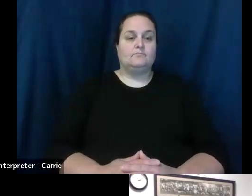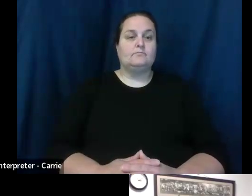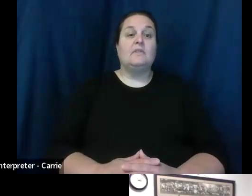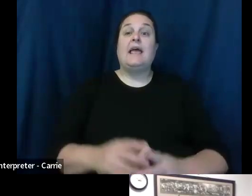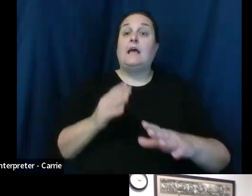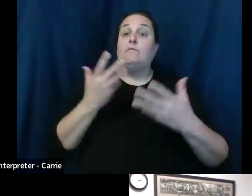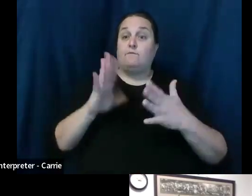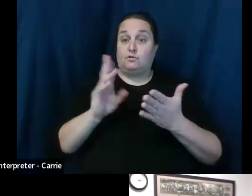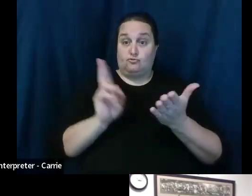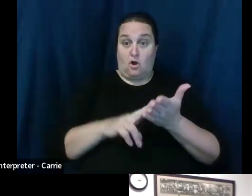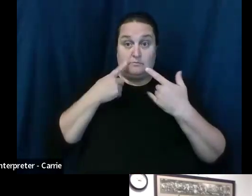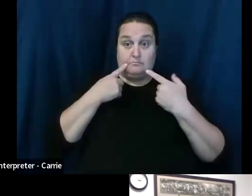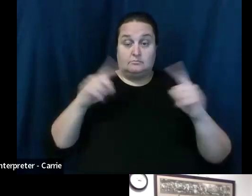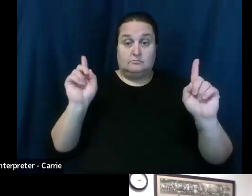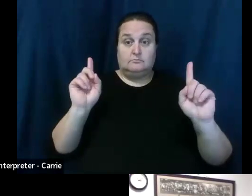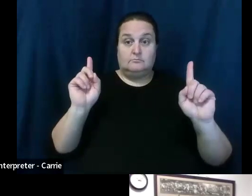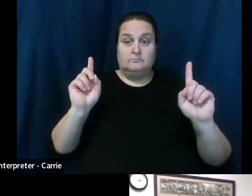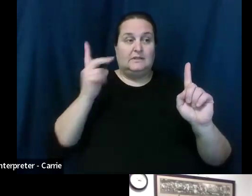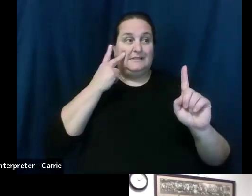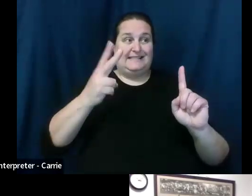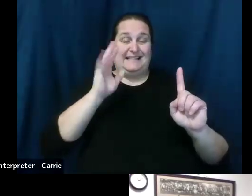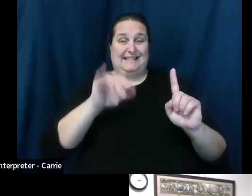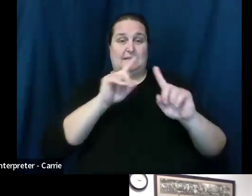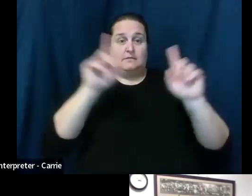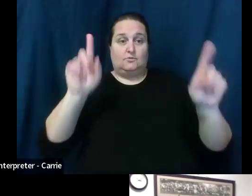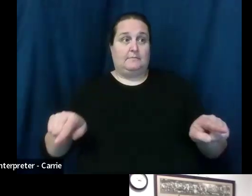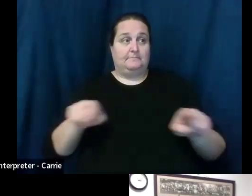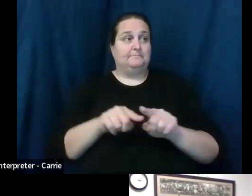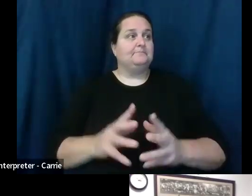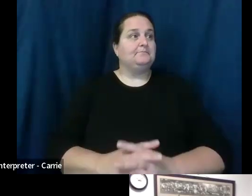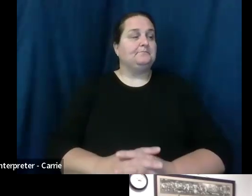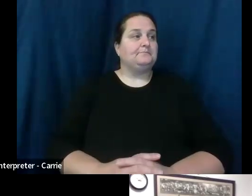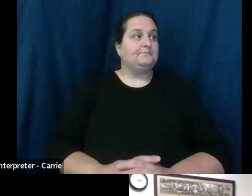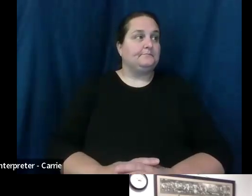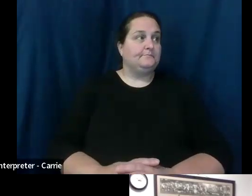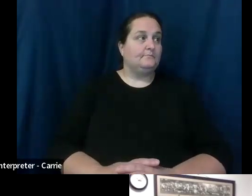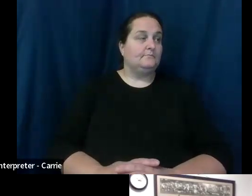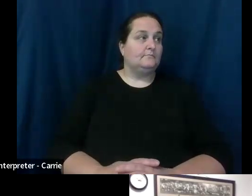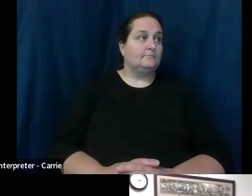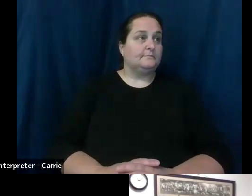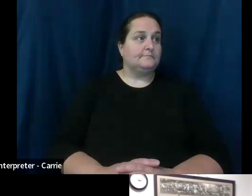you are logged in, you will be at the home page. So,